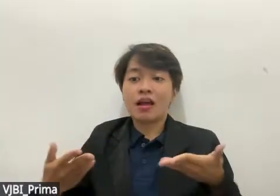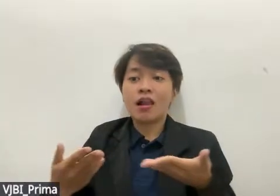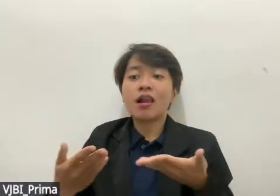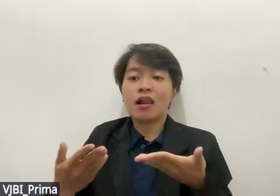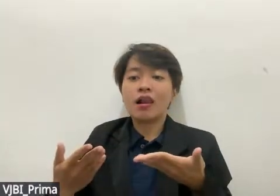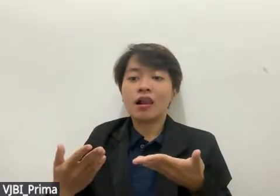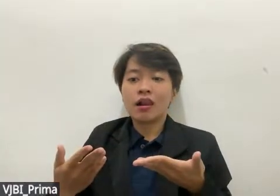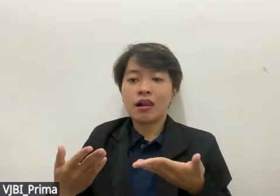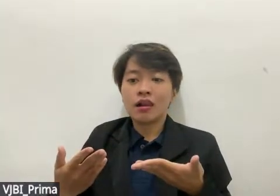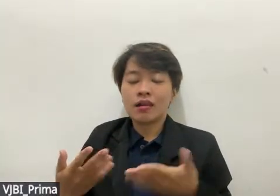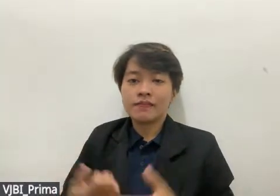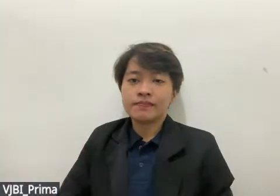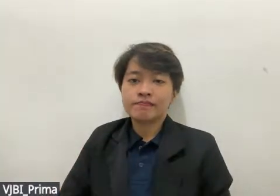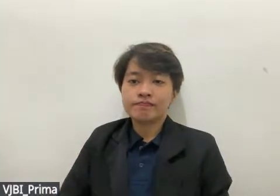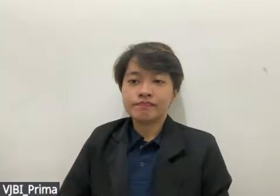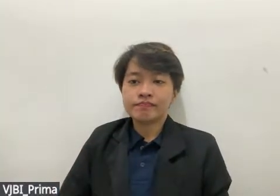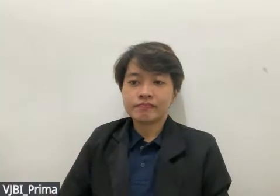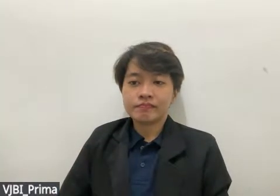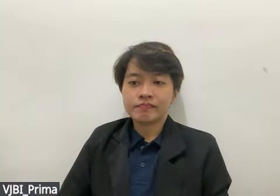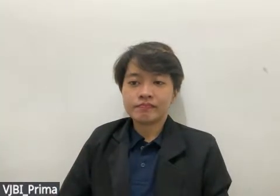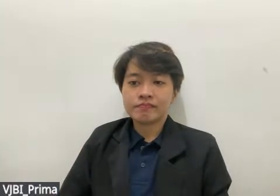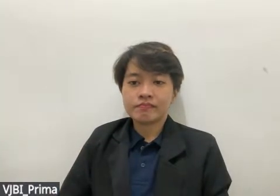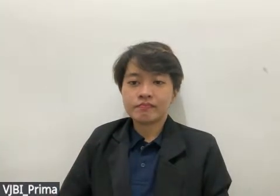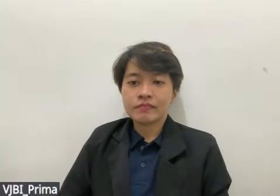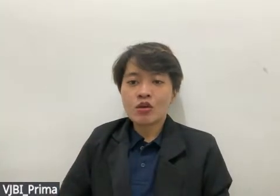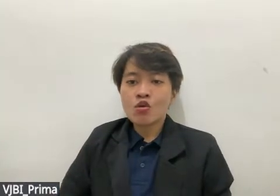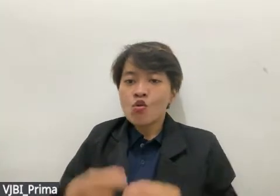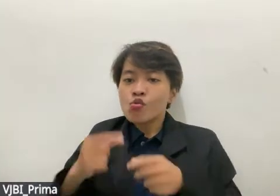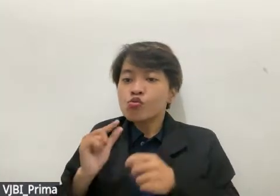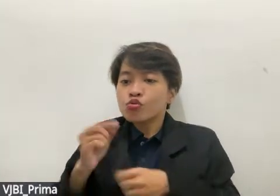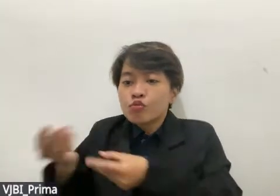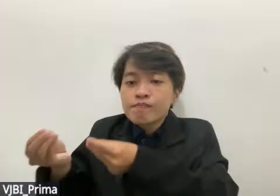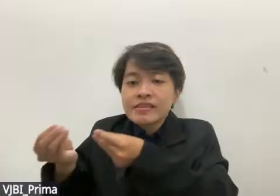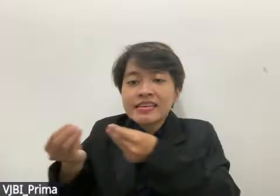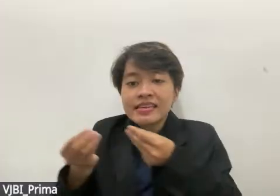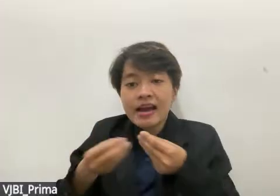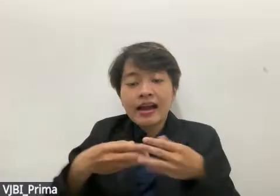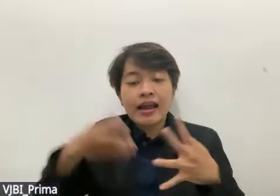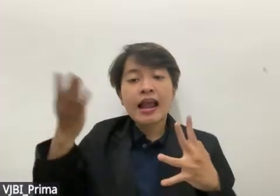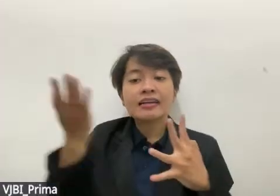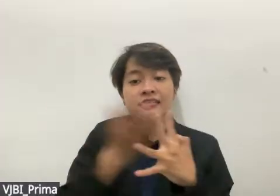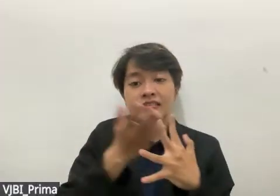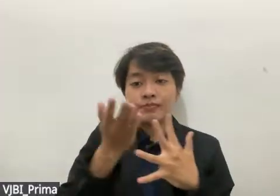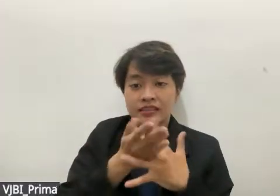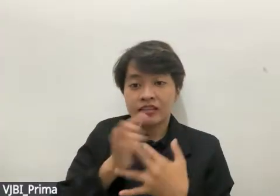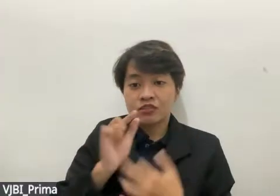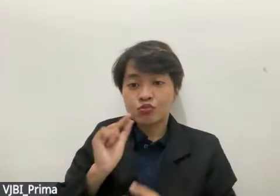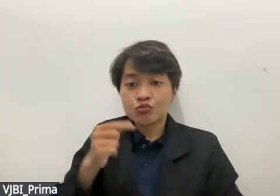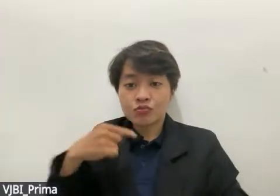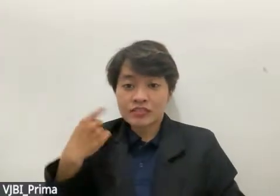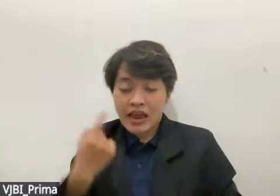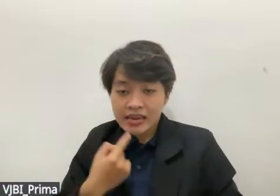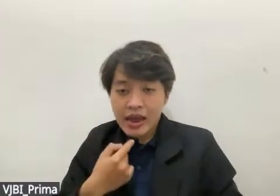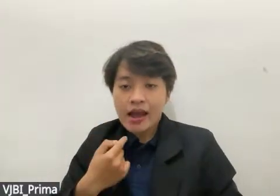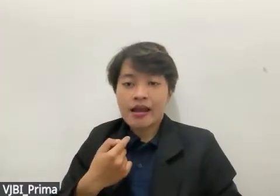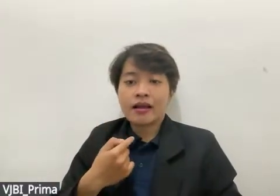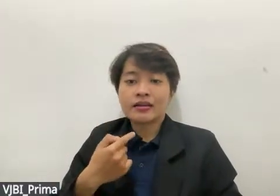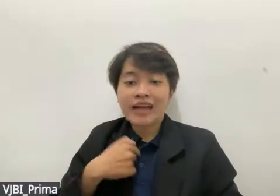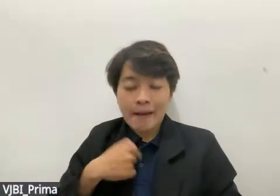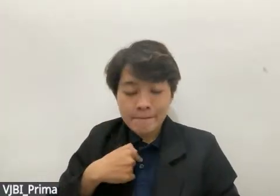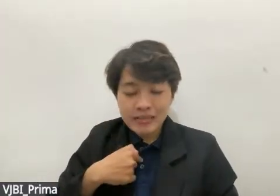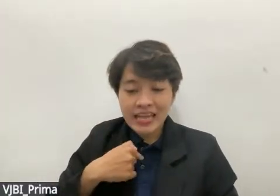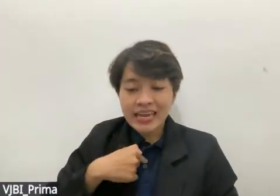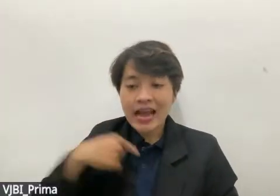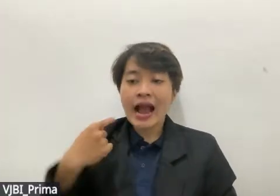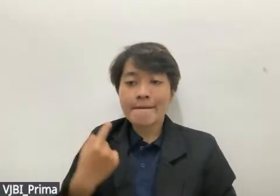the accessibility for me, for us, the wheelchair users. Is